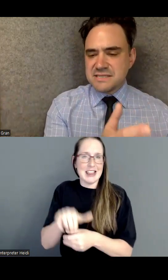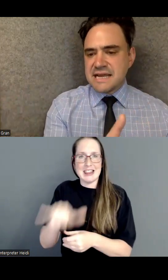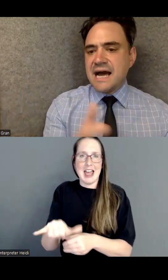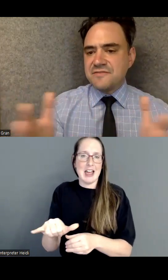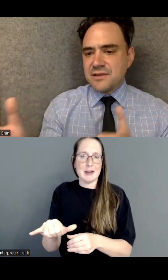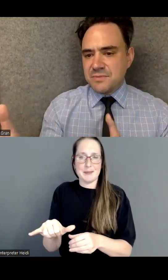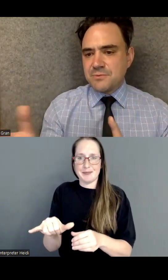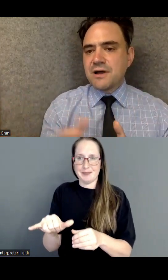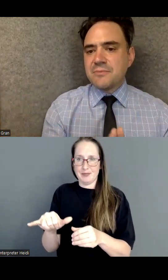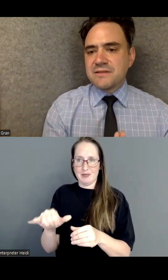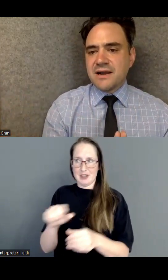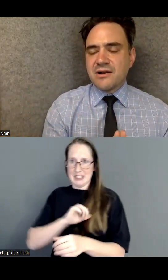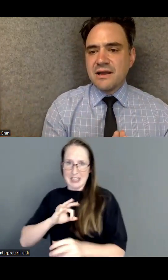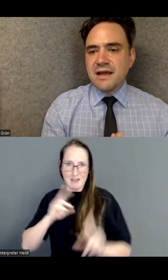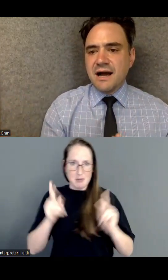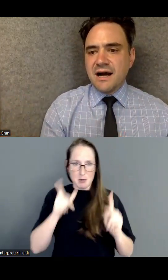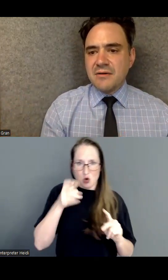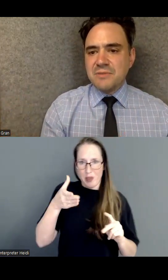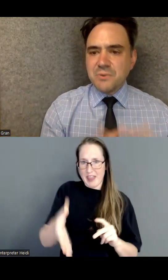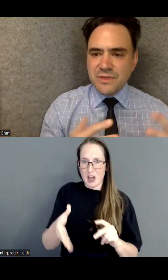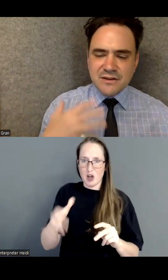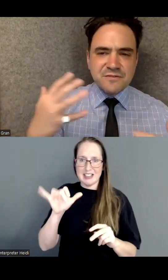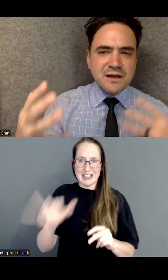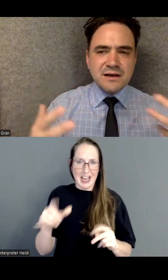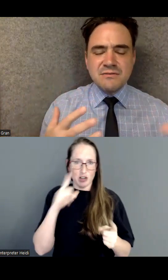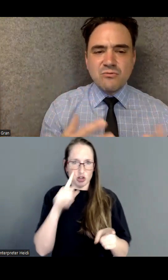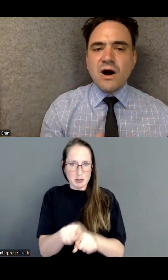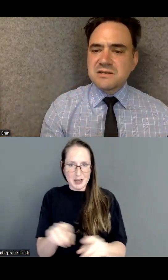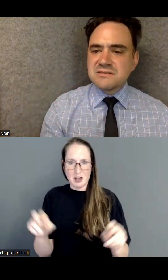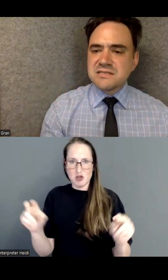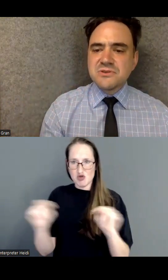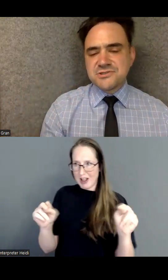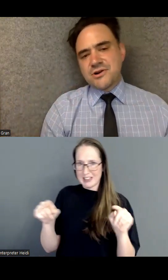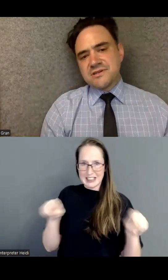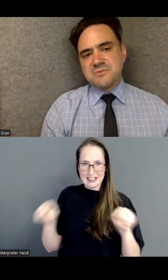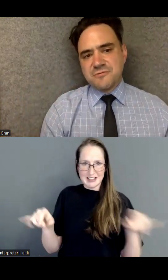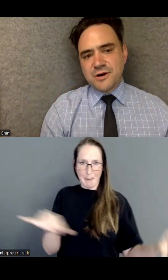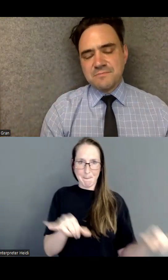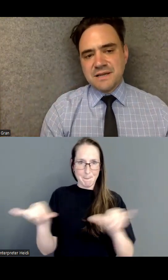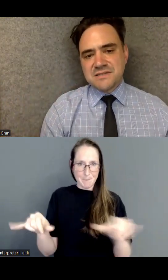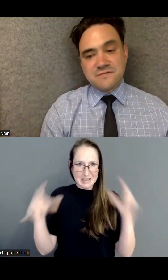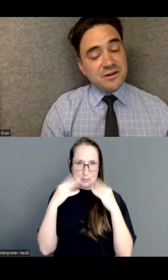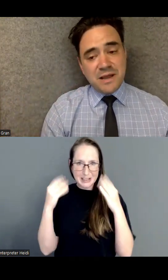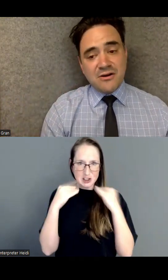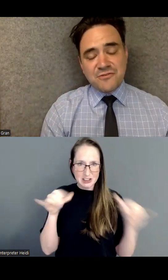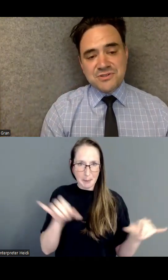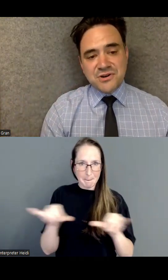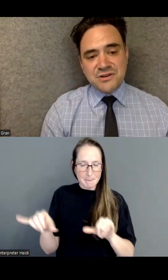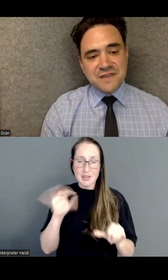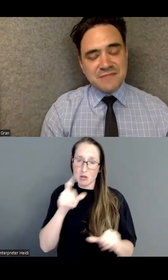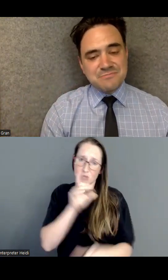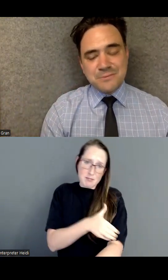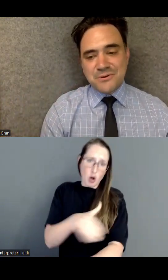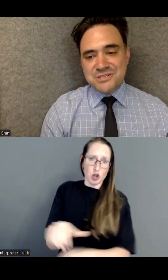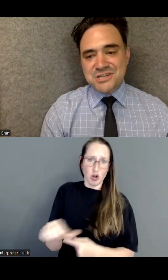between the staff and the people coming there, people that have walked similar journeys before. And it's a very powerful